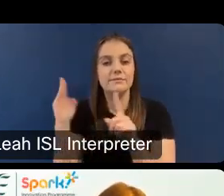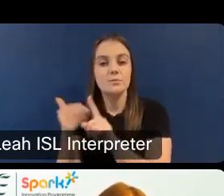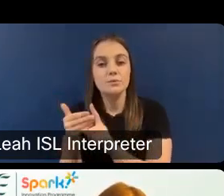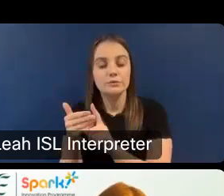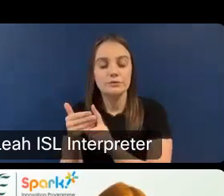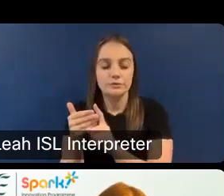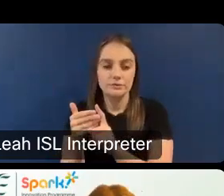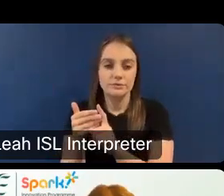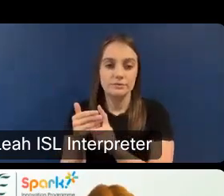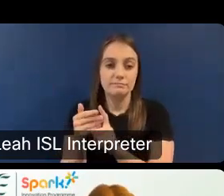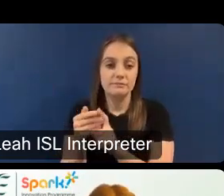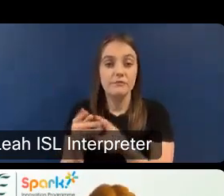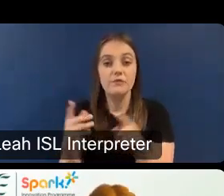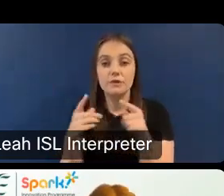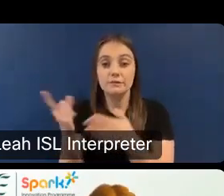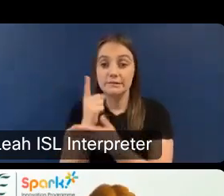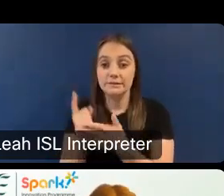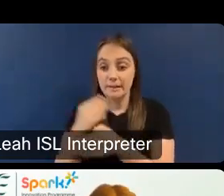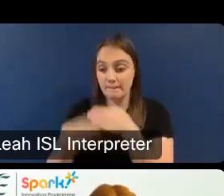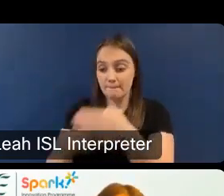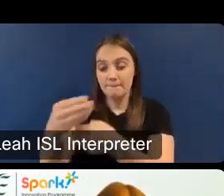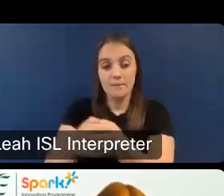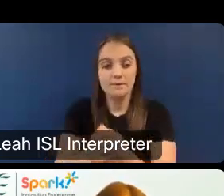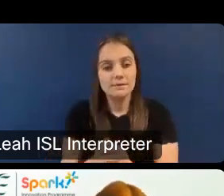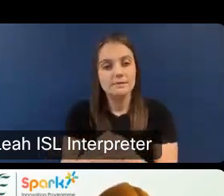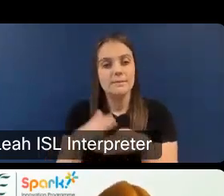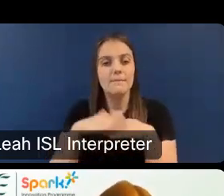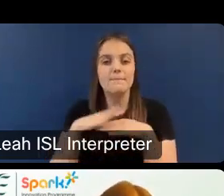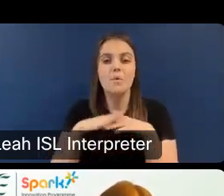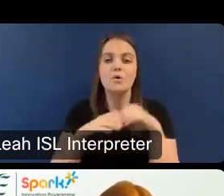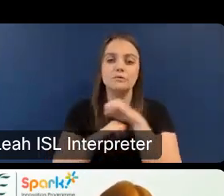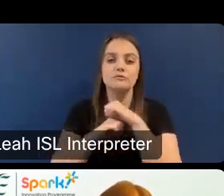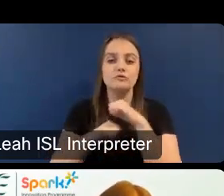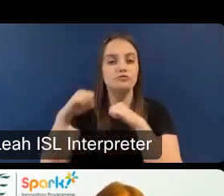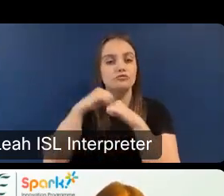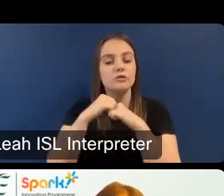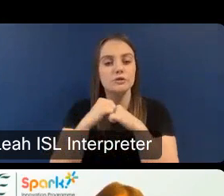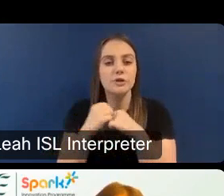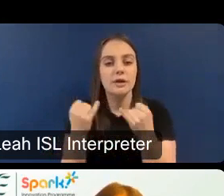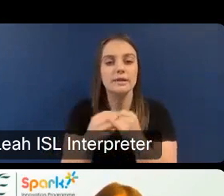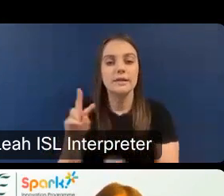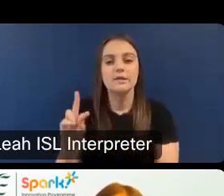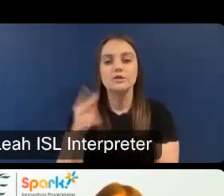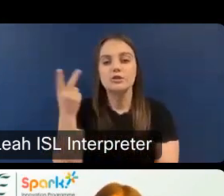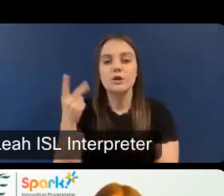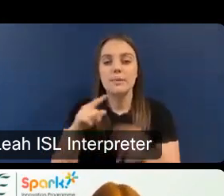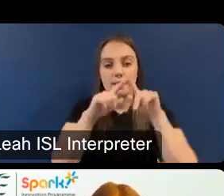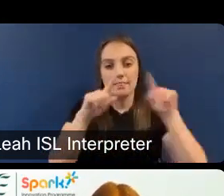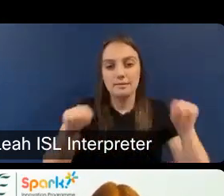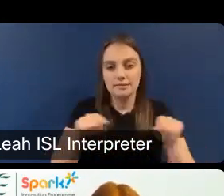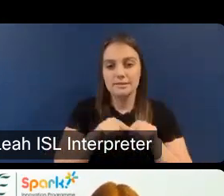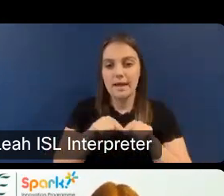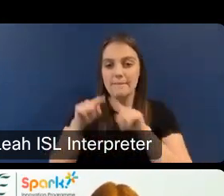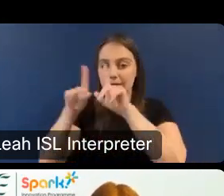say, the design process that is a little bit more, let's say, structure, and is the double diamond approach. That again, there is a lot